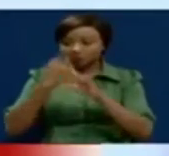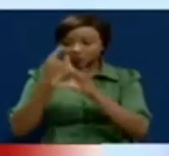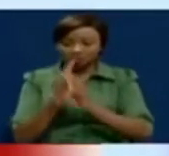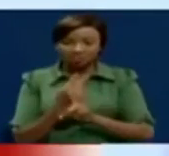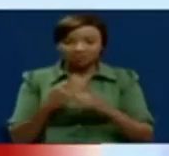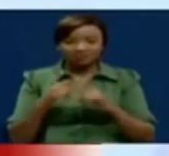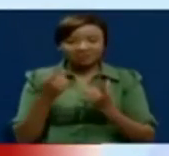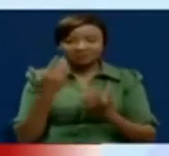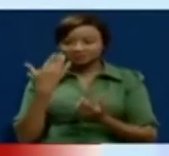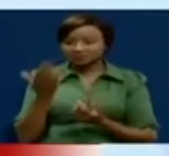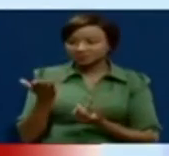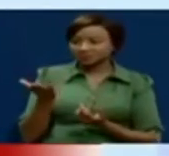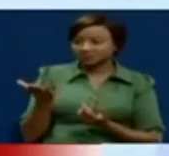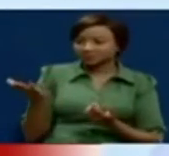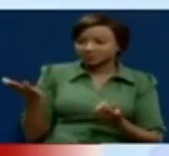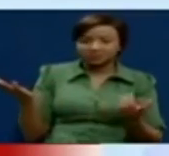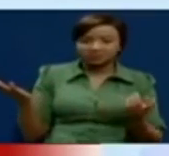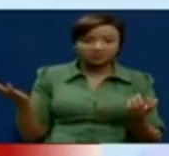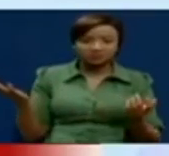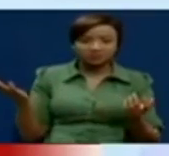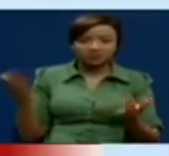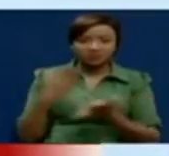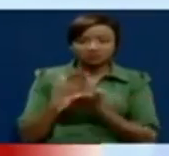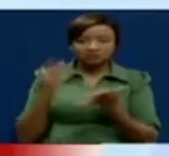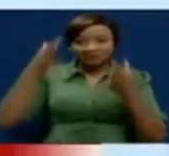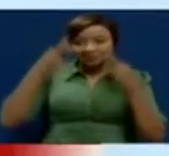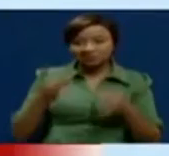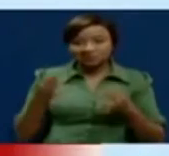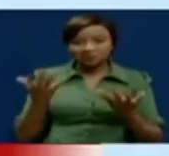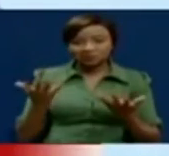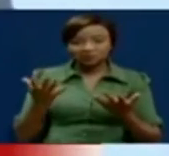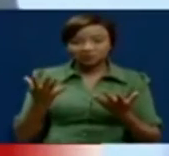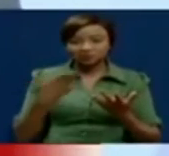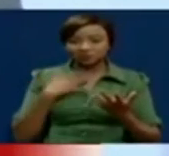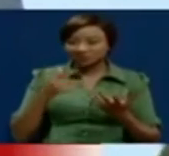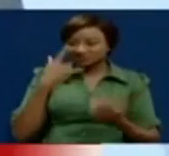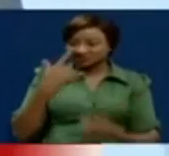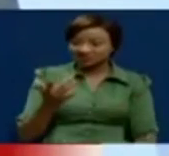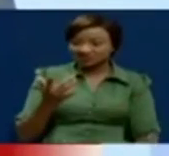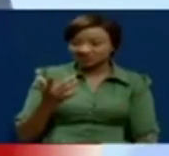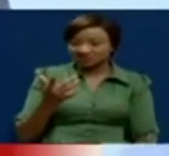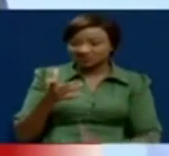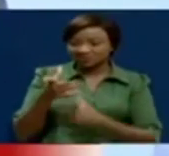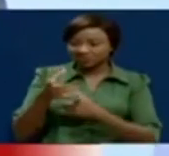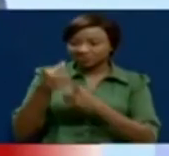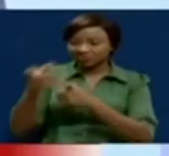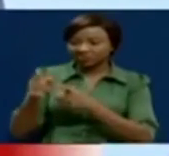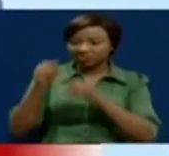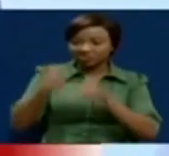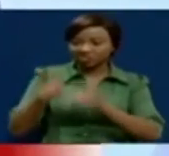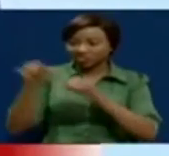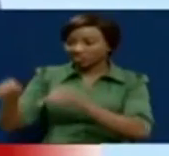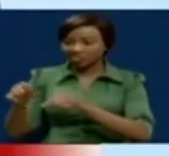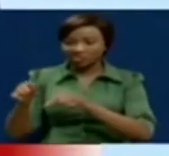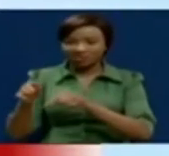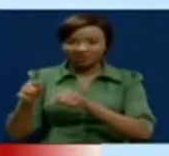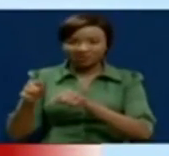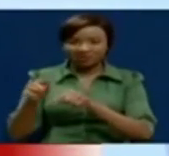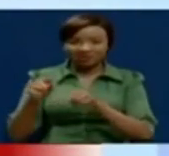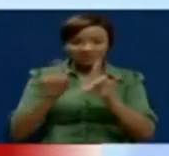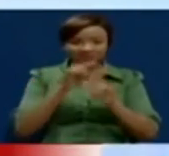shocking that some have decided to make fun and brand our effort as a